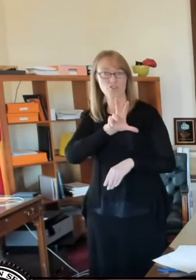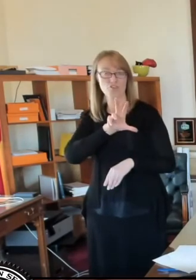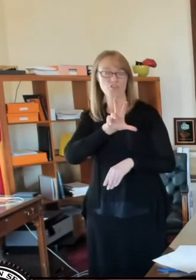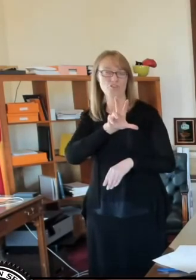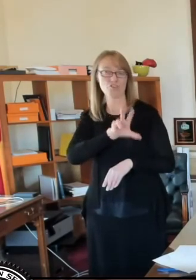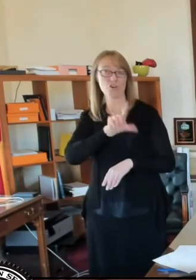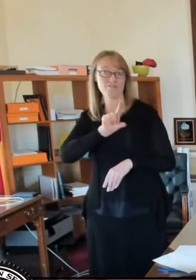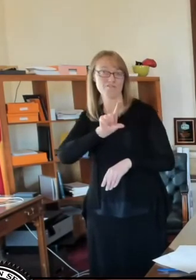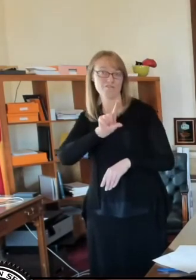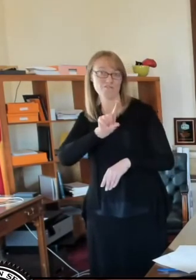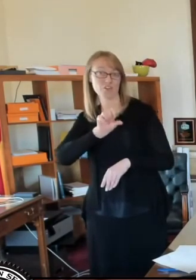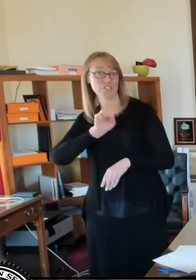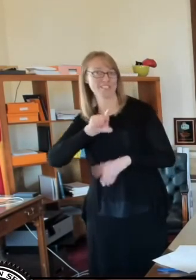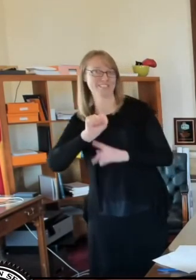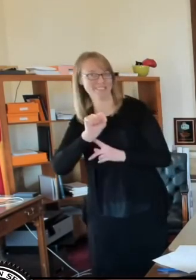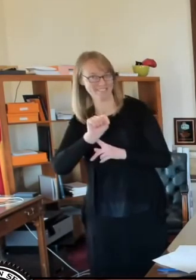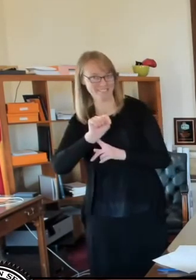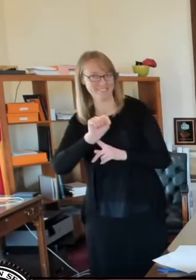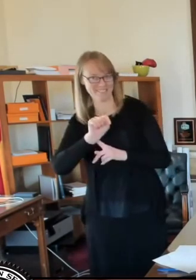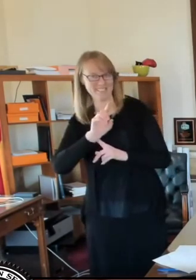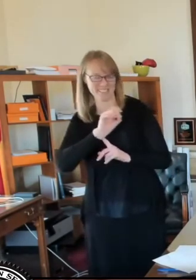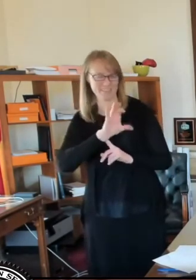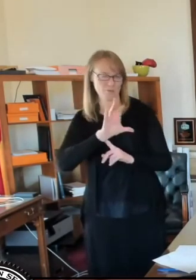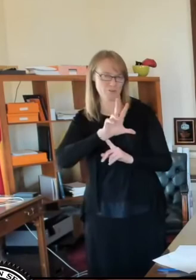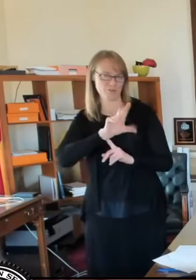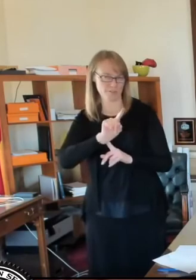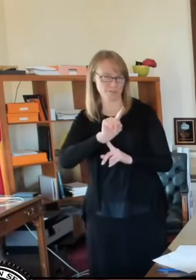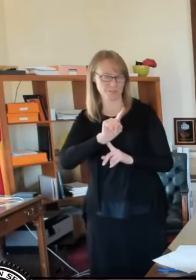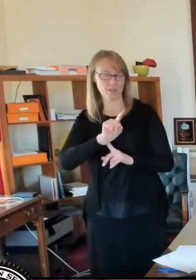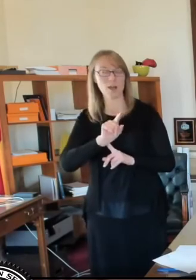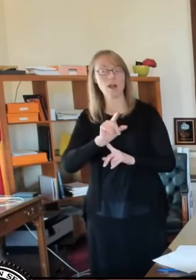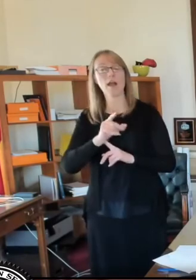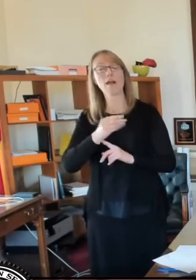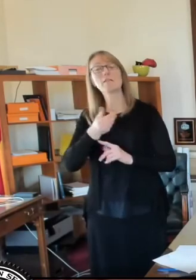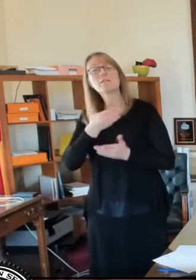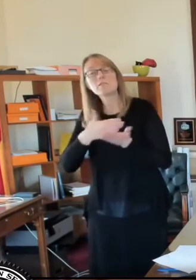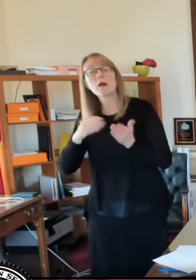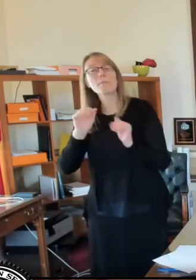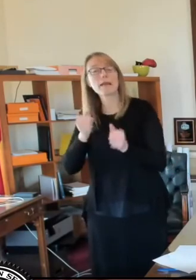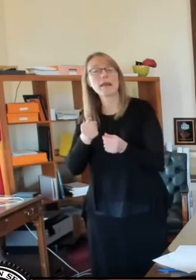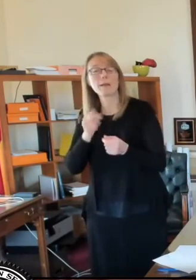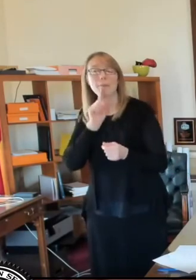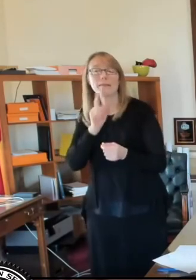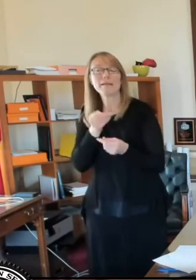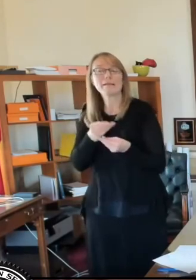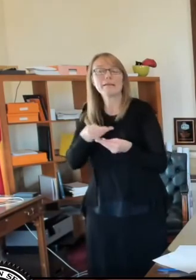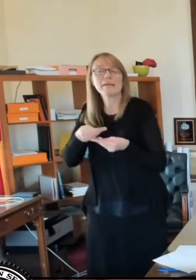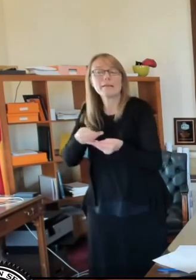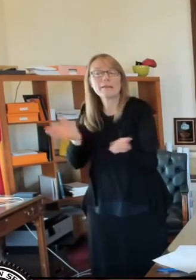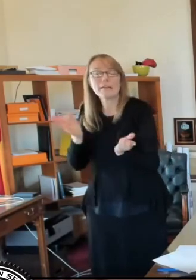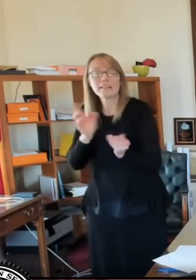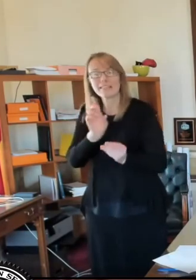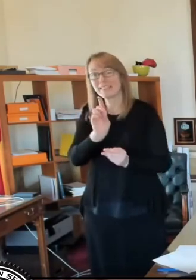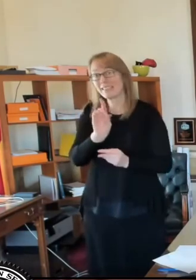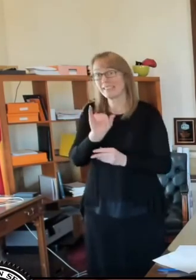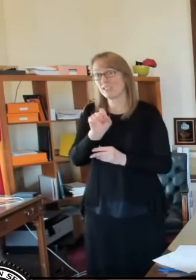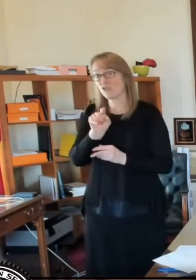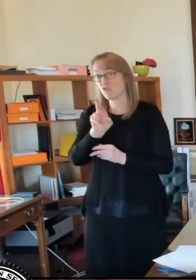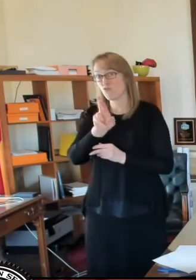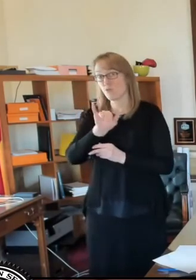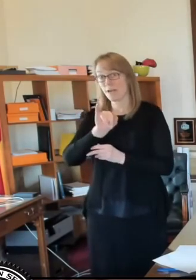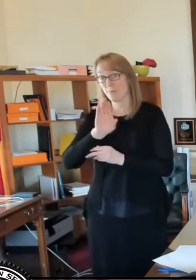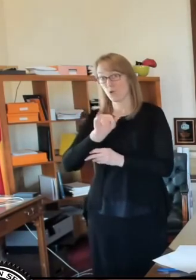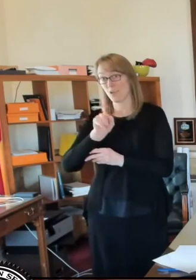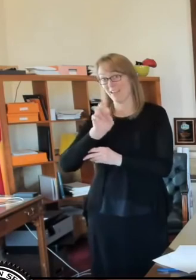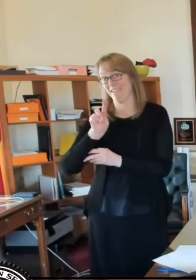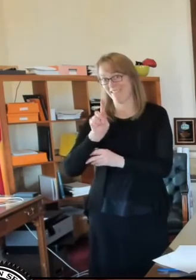We don't have a crystal ball here, but we believe that that is going to be the case. Nevertheless, we are working as